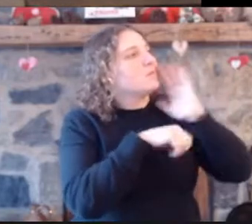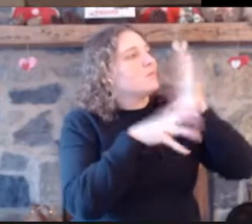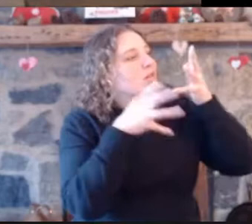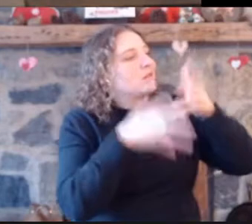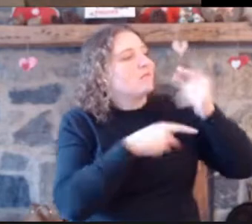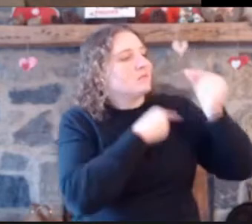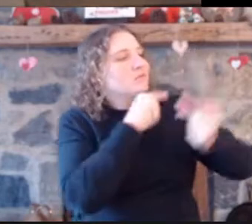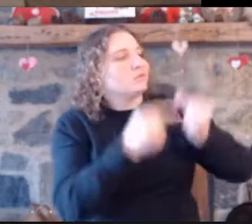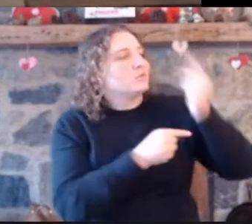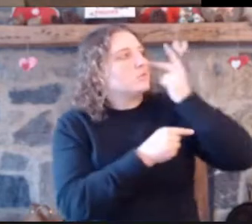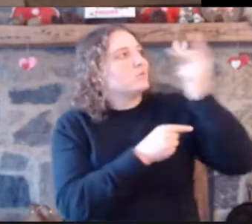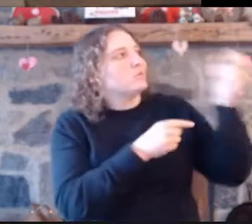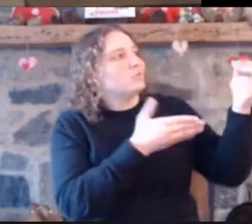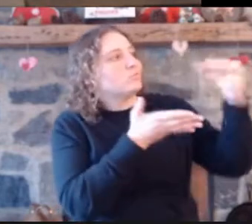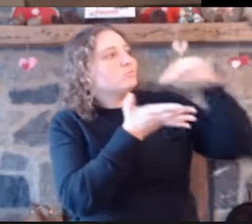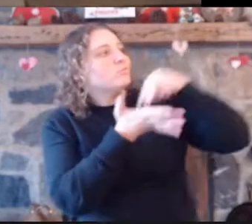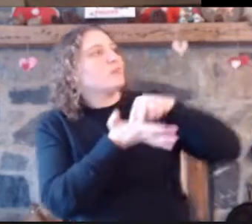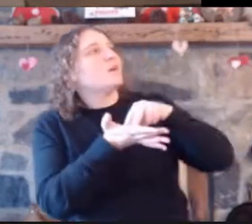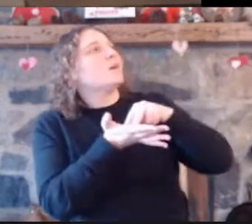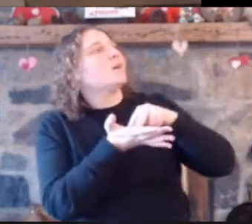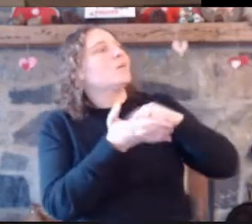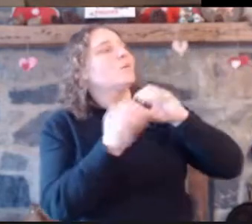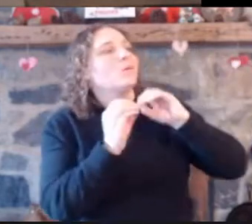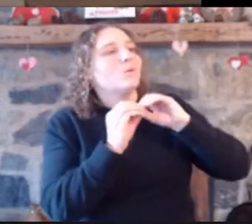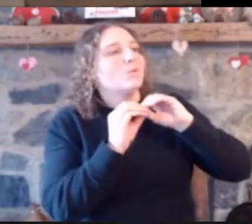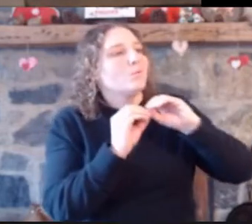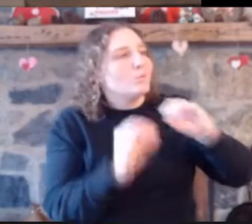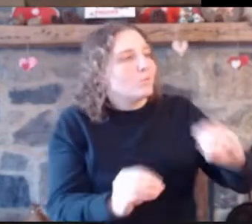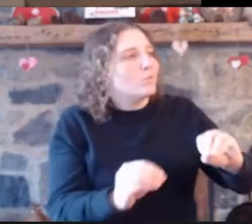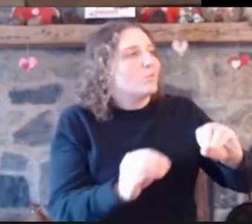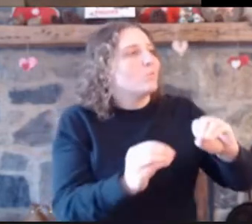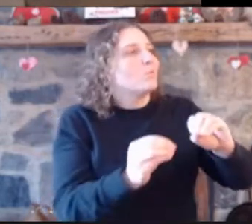generation that sees your return absolutely,